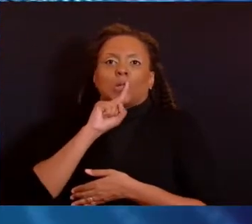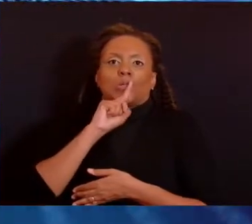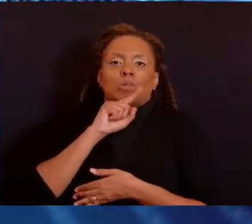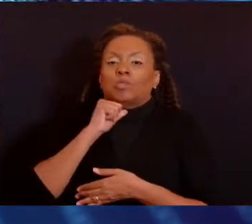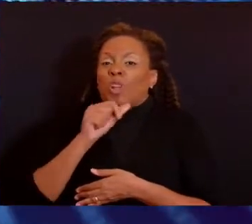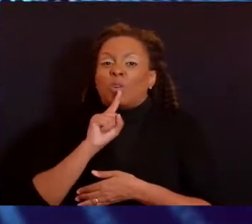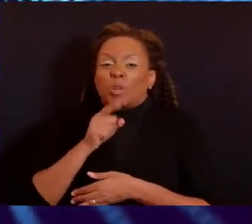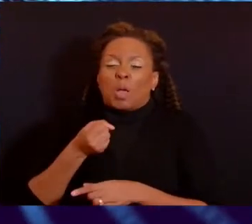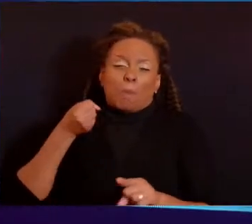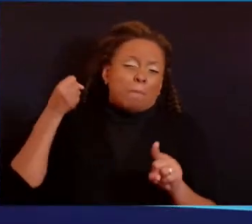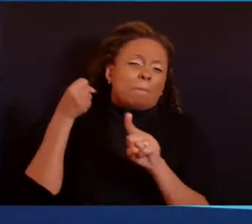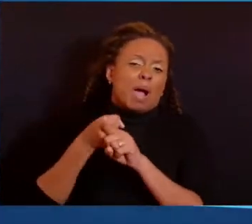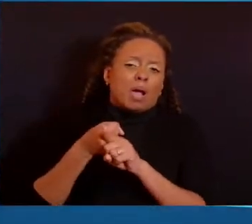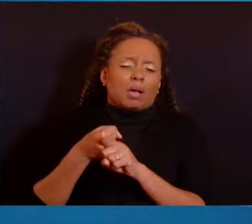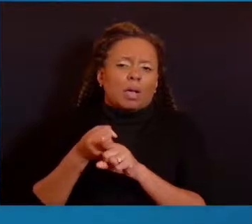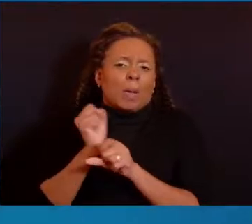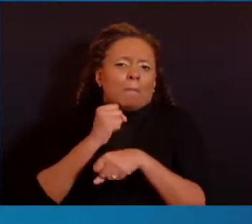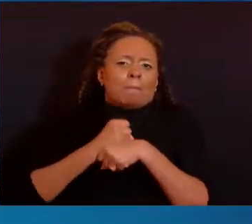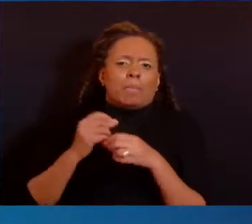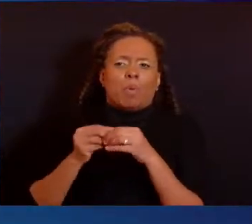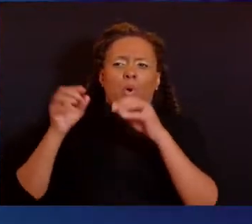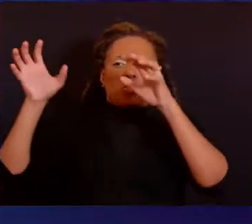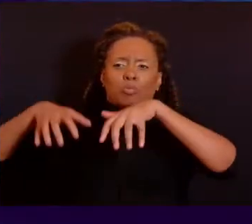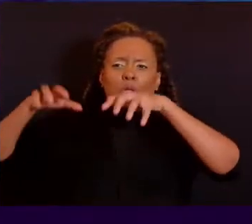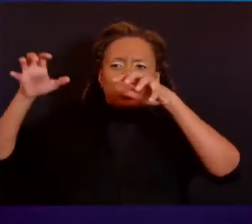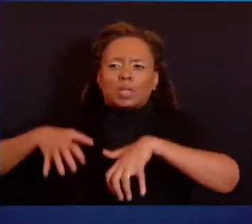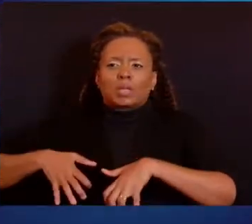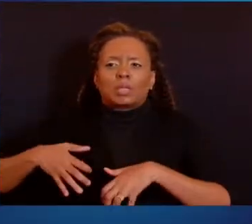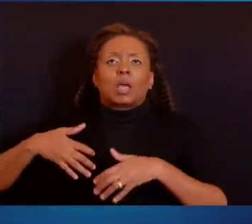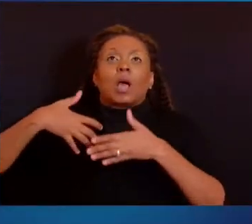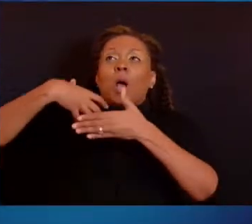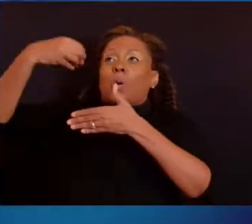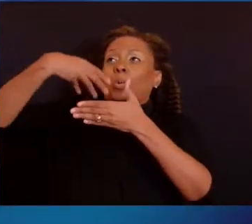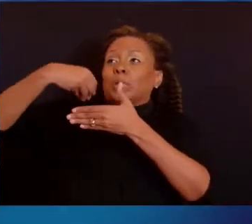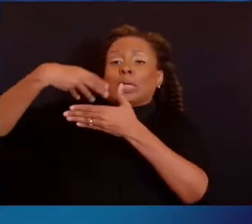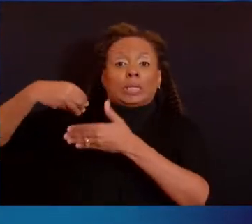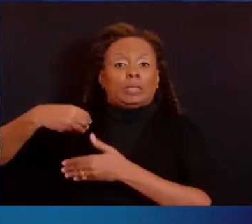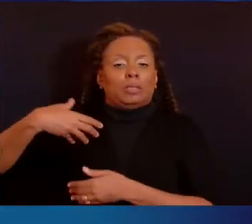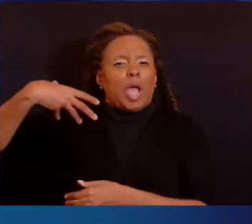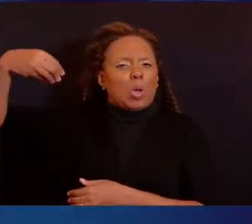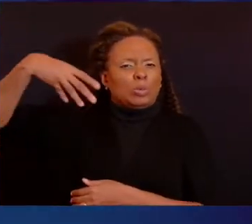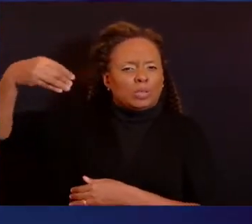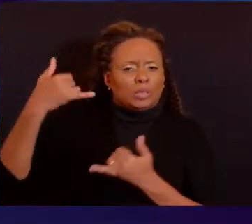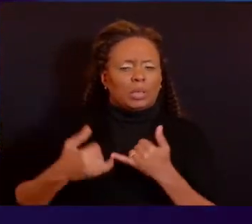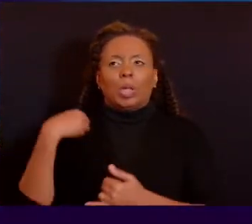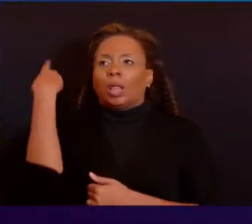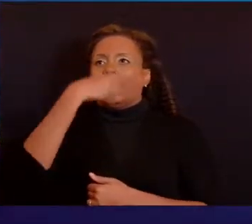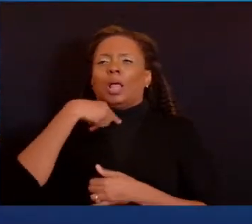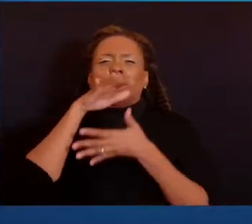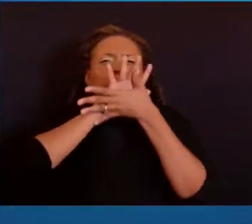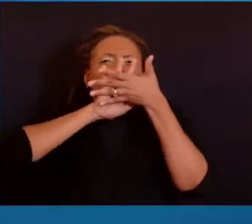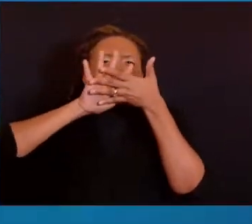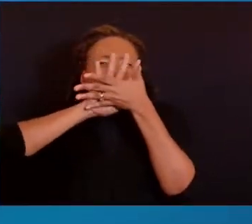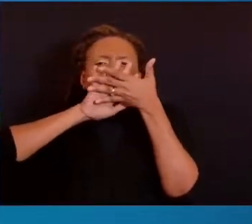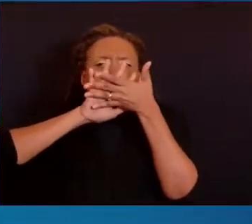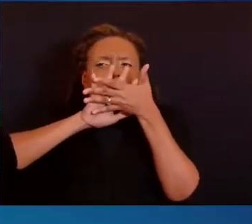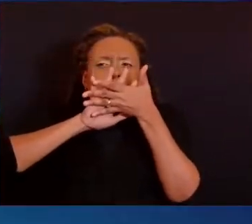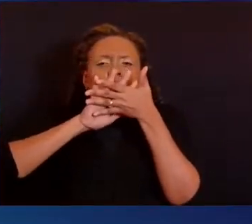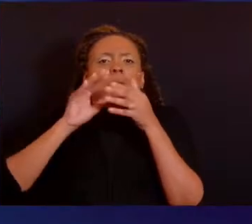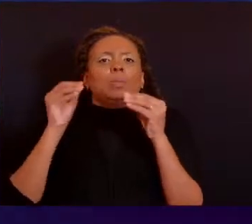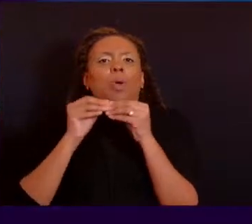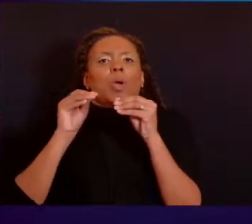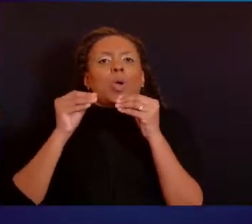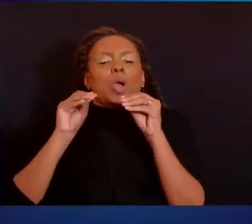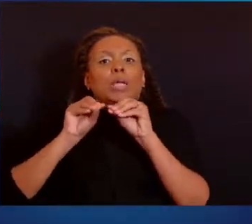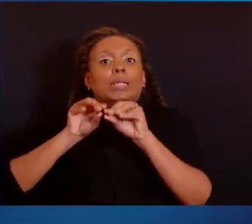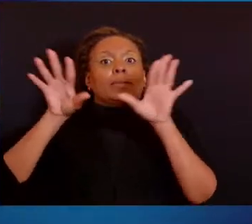system. So as persons can probably notice outside, looks really hazy, and that haze will start to lift out slowly tomorrow, leading